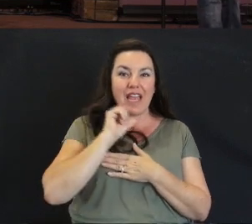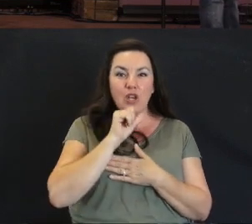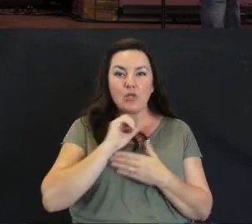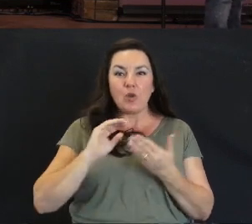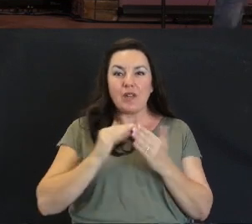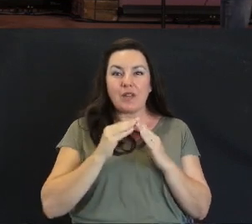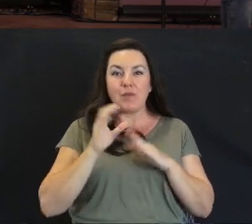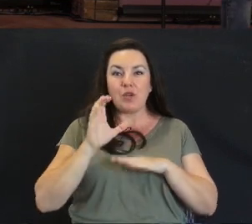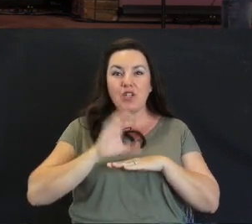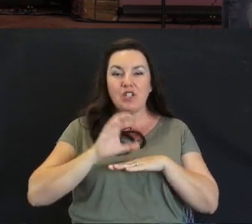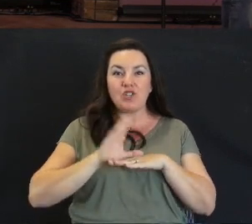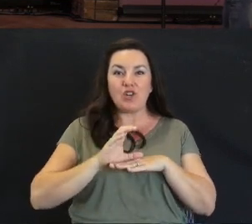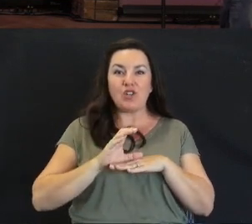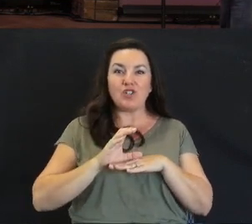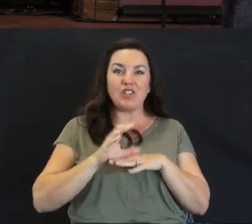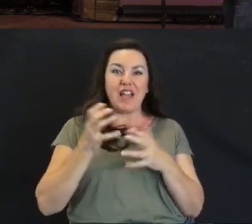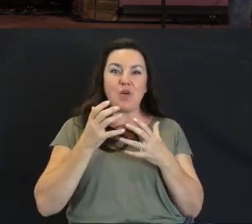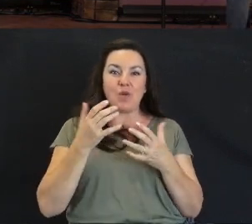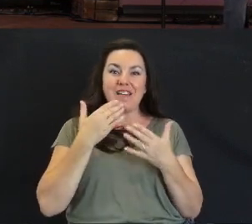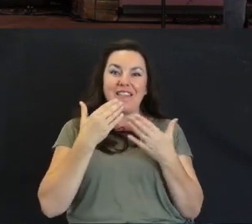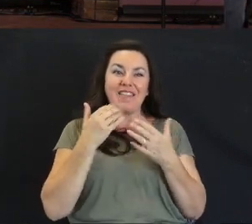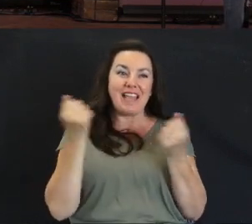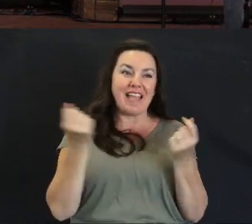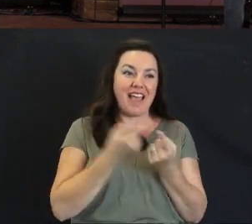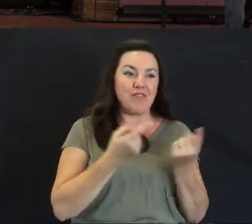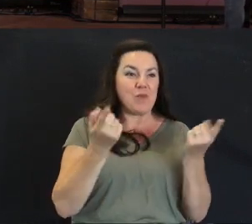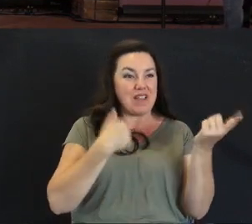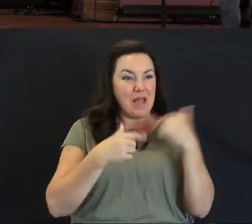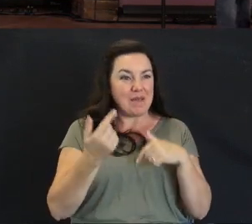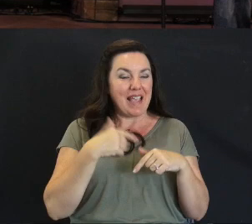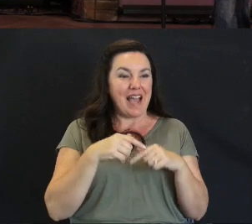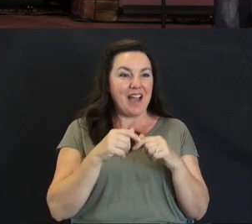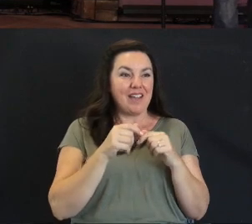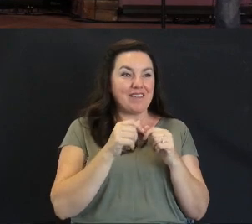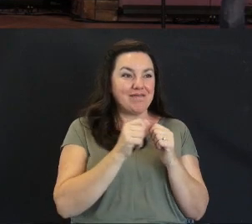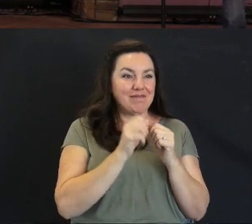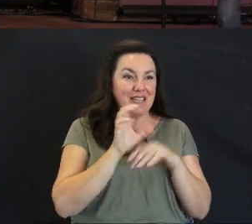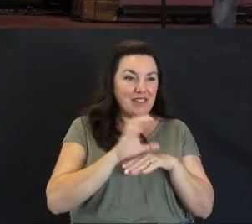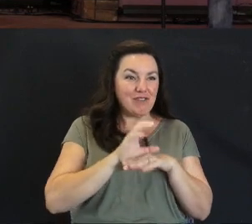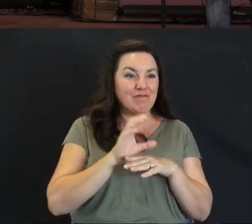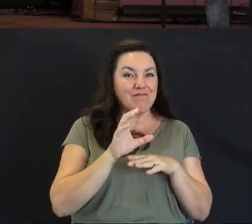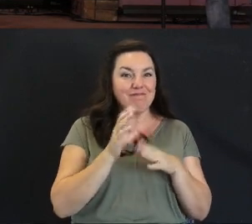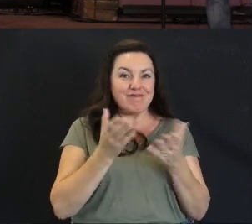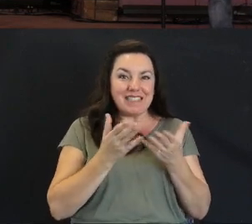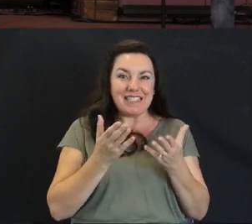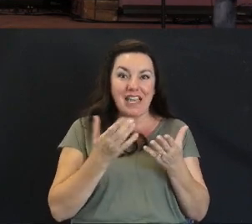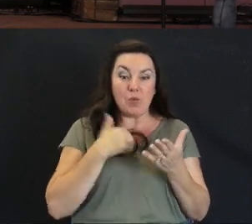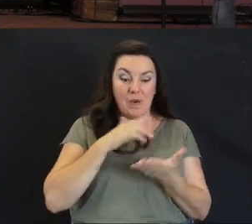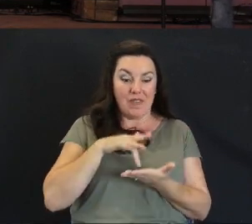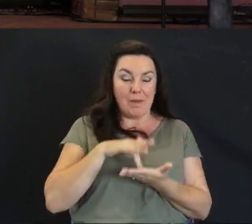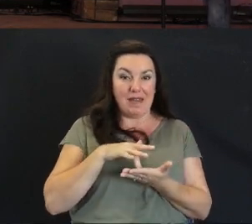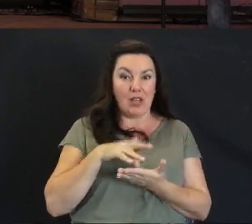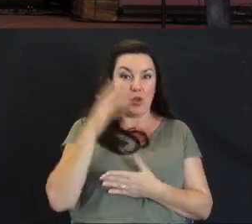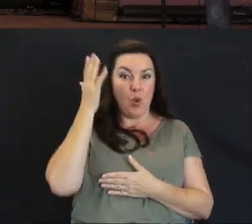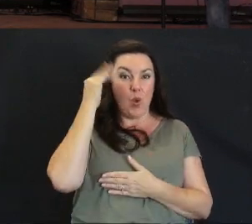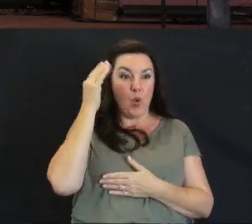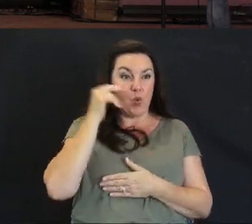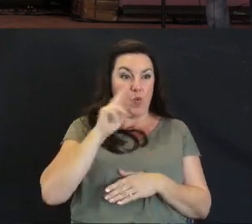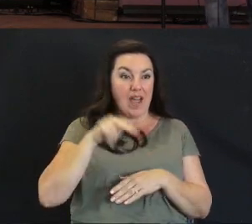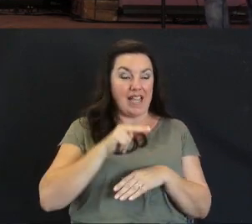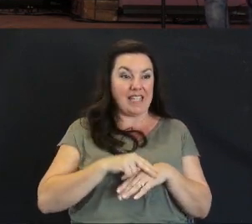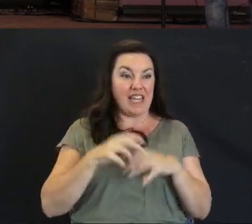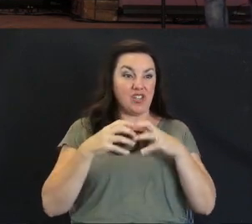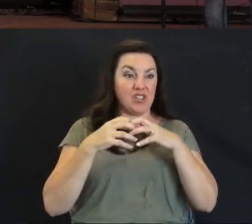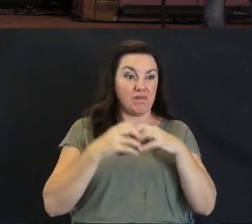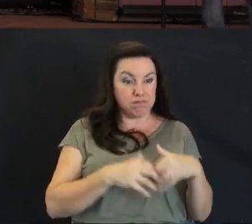And we just want to thank everyone For coming out and being a part of our service today Well, we are in the middle of a series Called Why Nations Fall